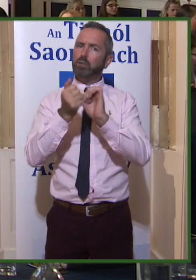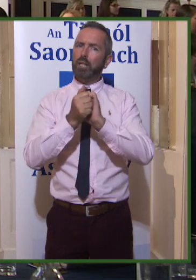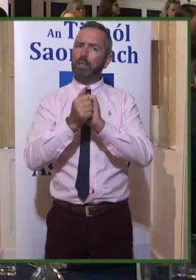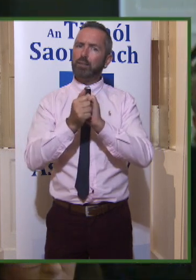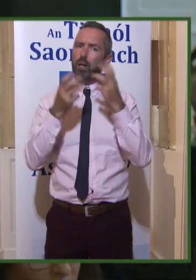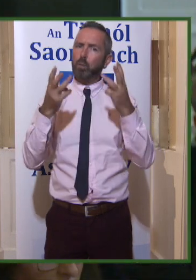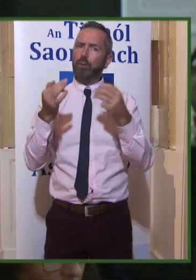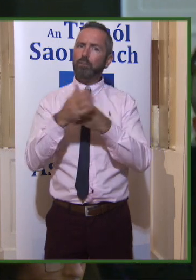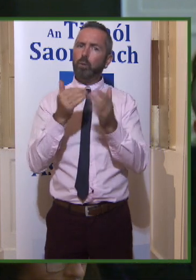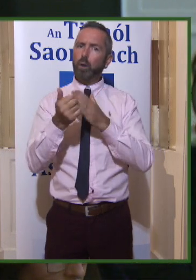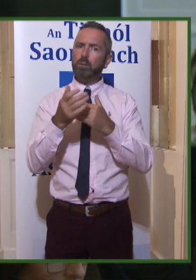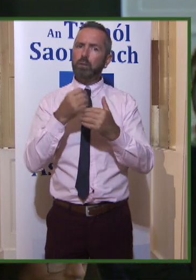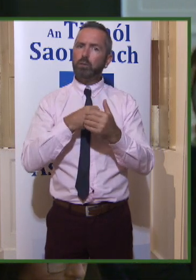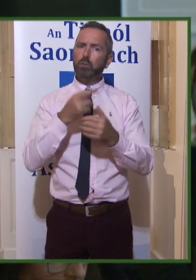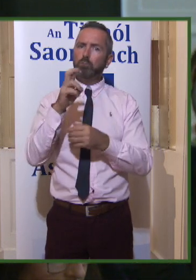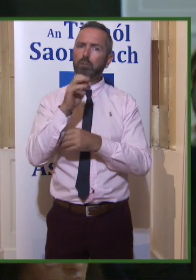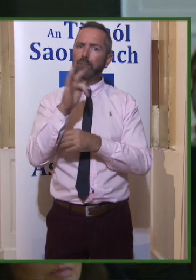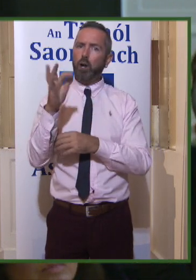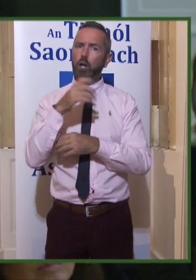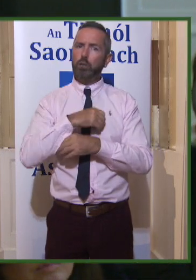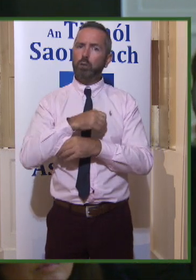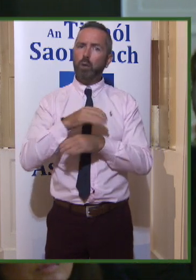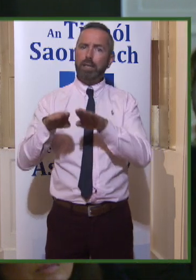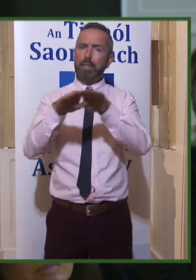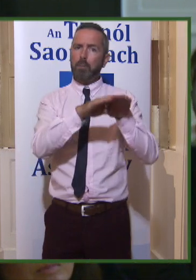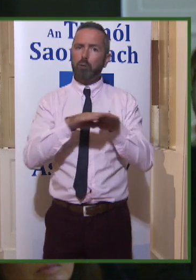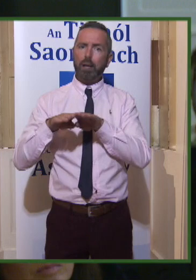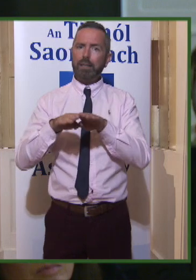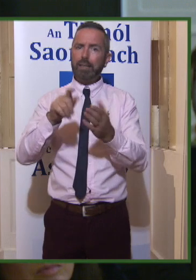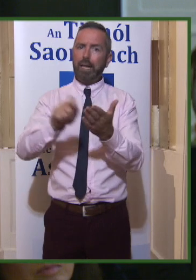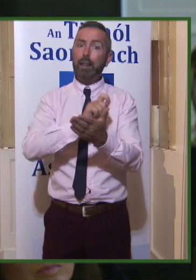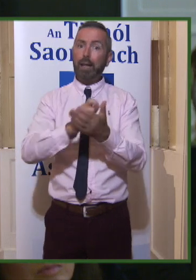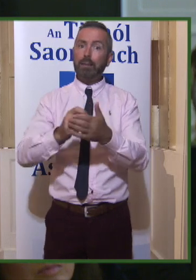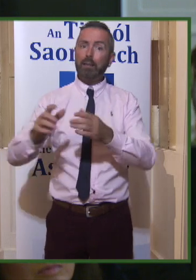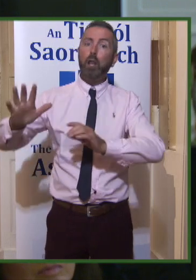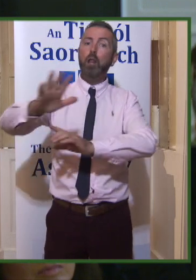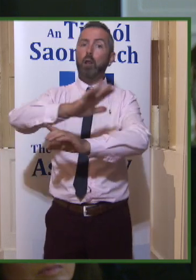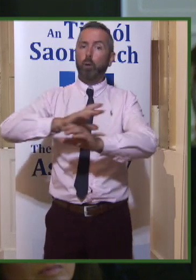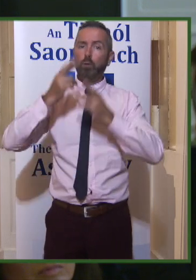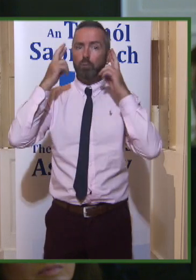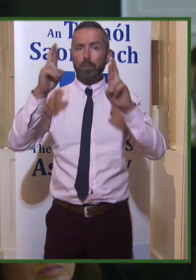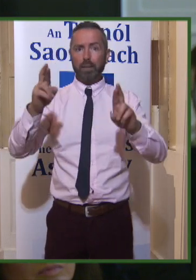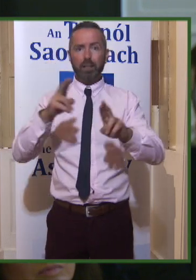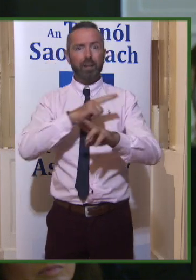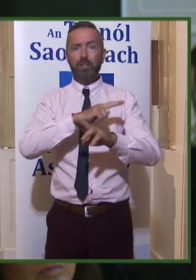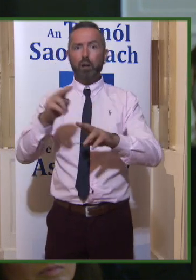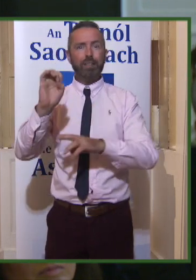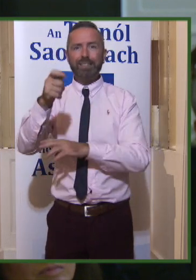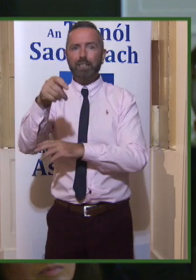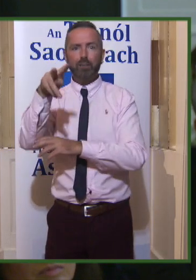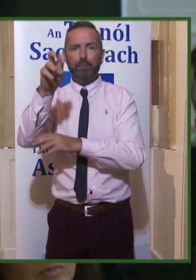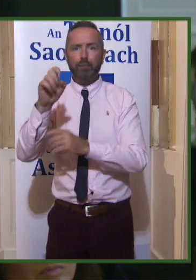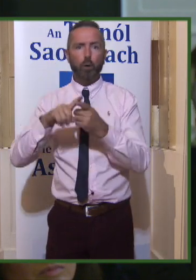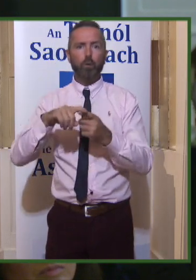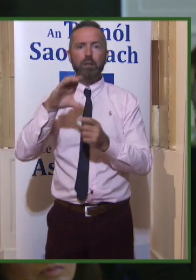intended to refer to, as Deirdre said, to democratically elected local representatives. Yeah. So it doesn't refer to the executive, it doesn't refer to the